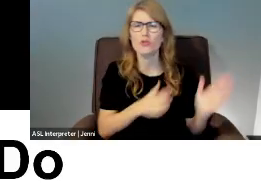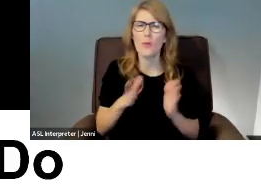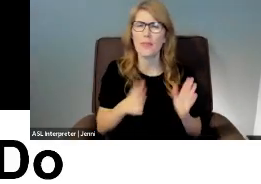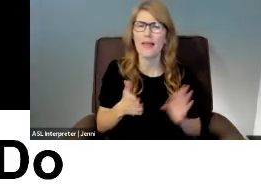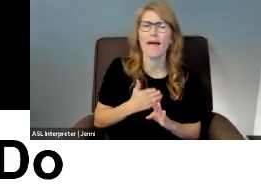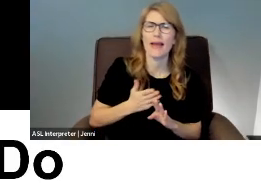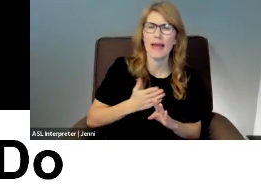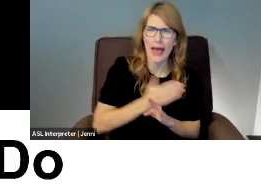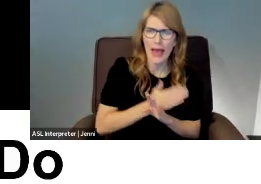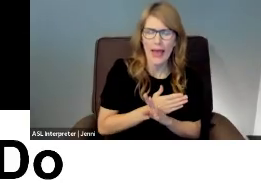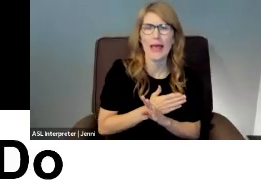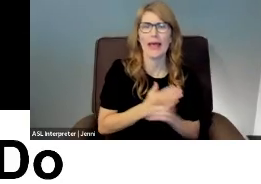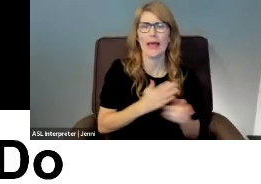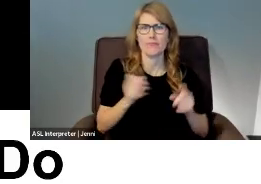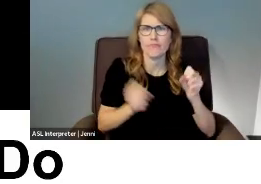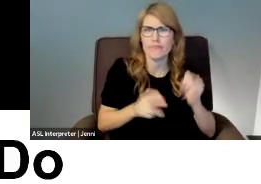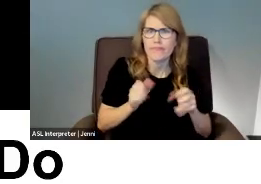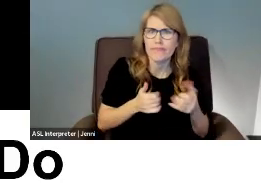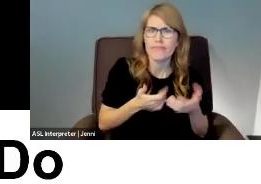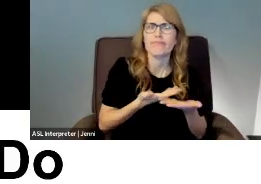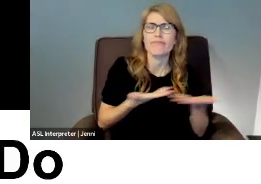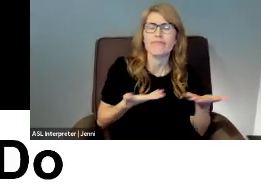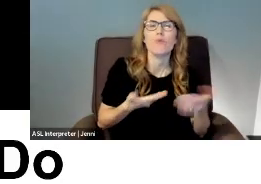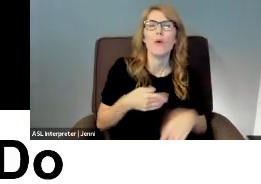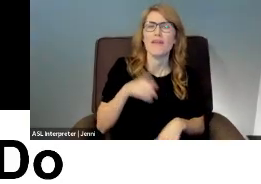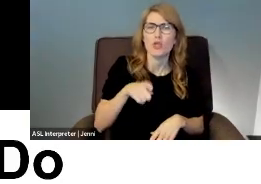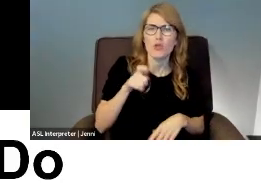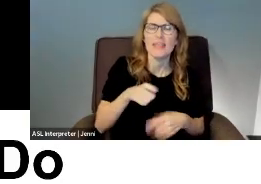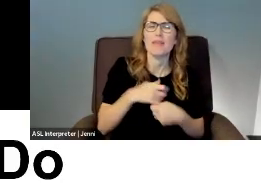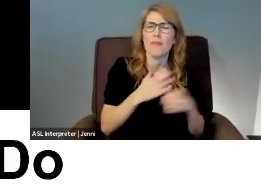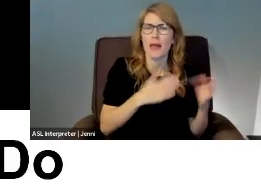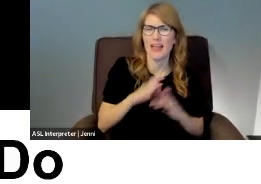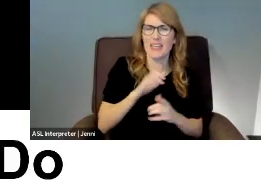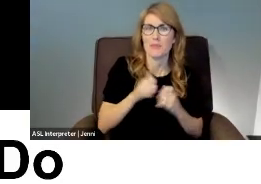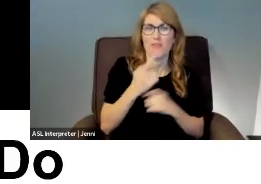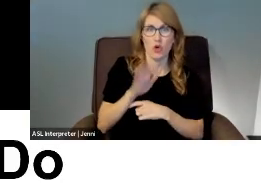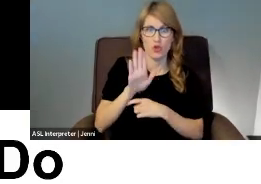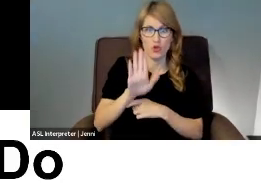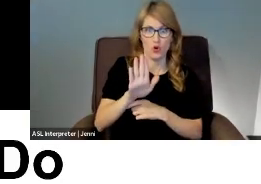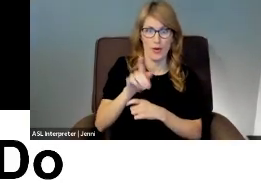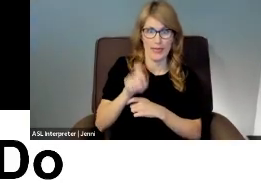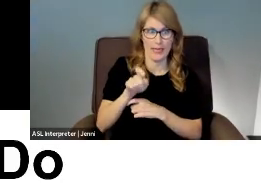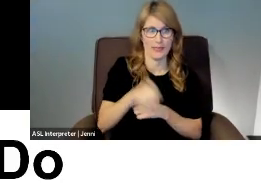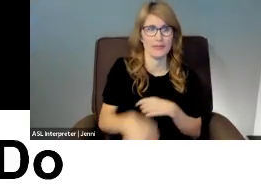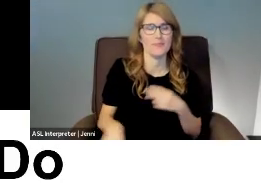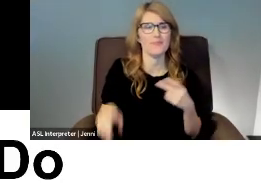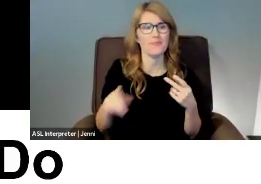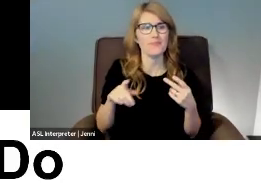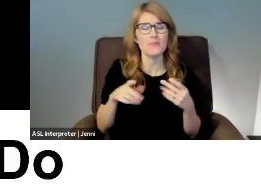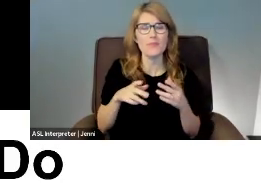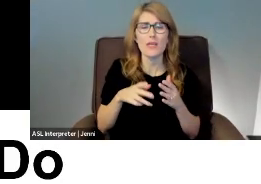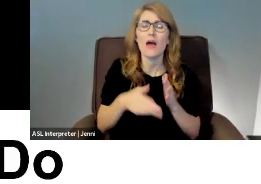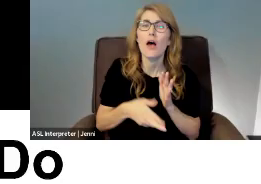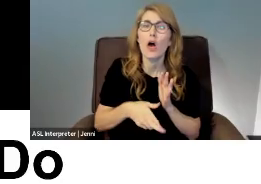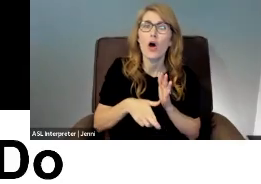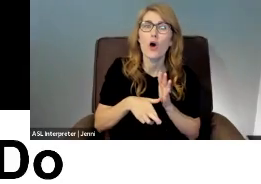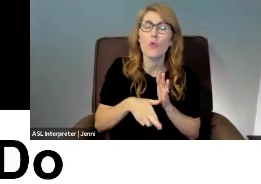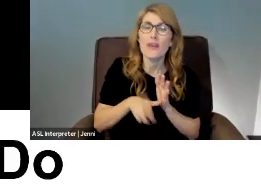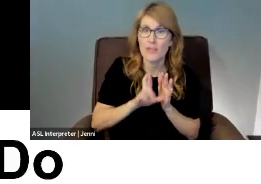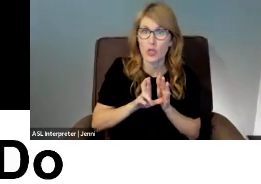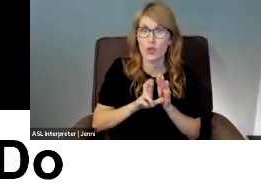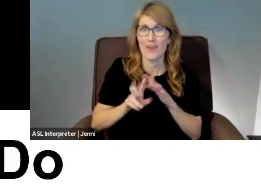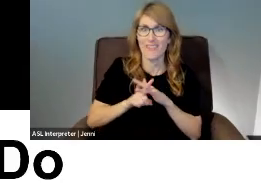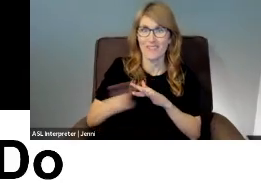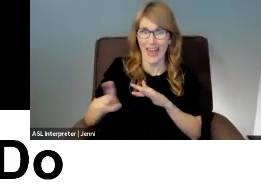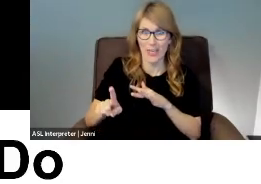making your plan specific to your needs. Uh, Review evacuation routes and shelter